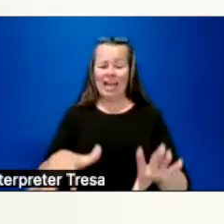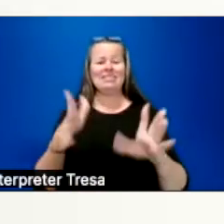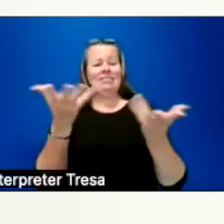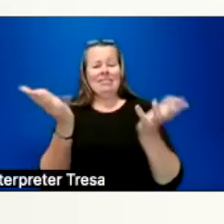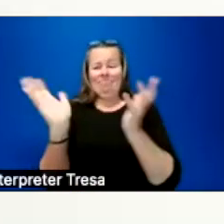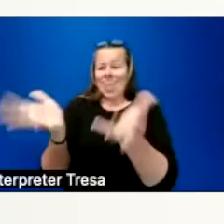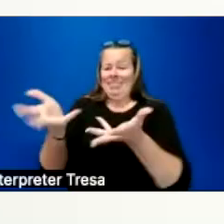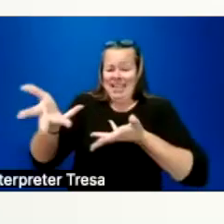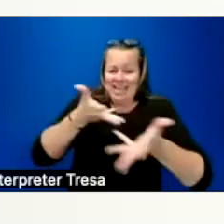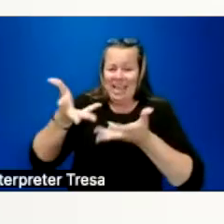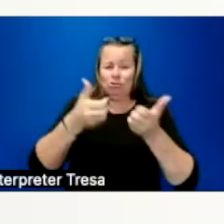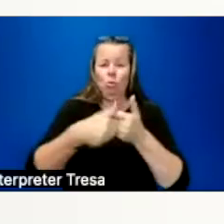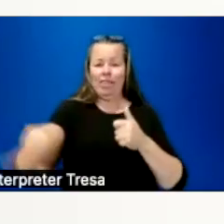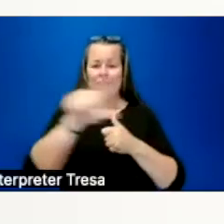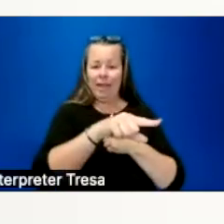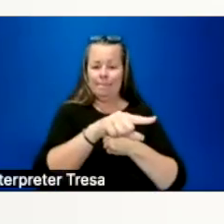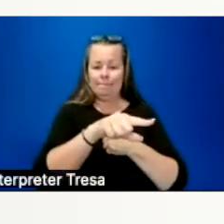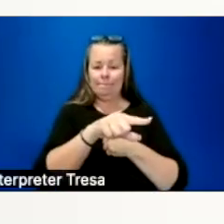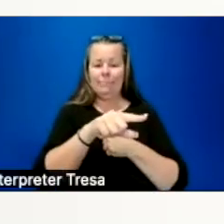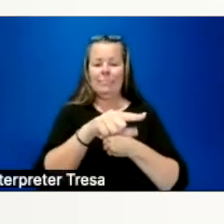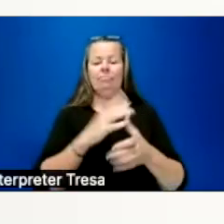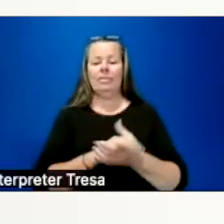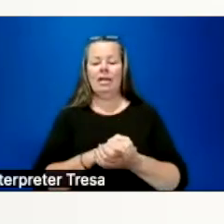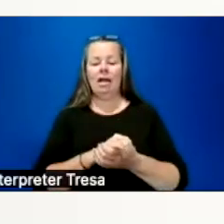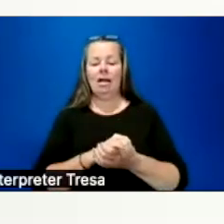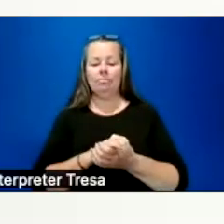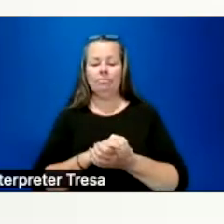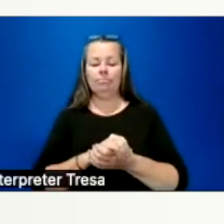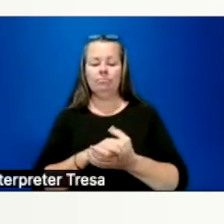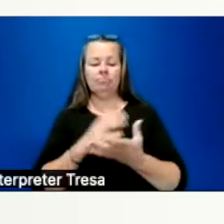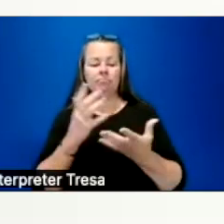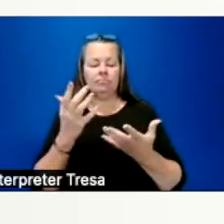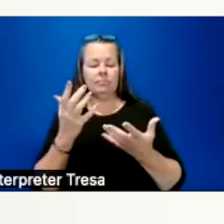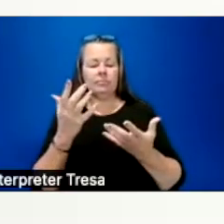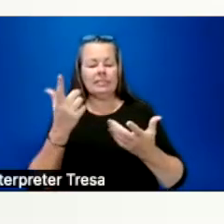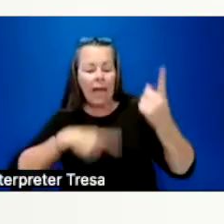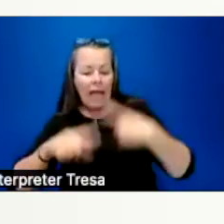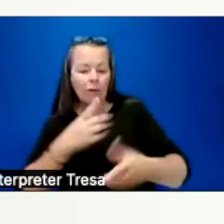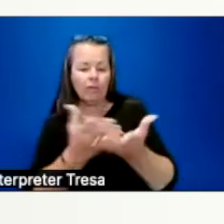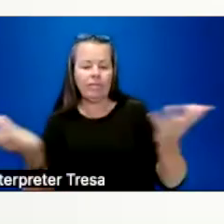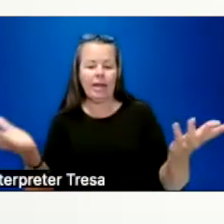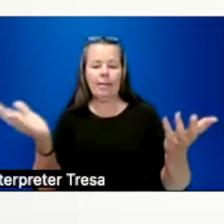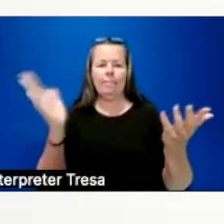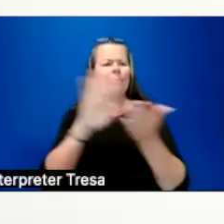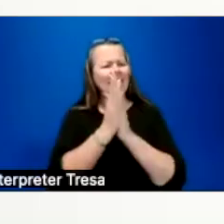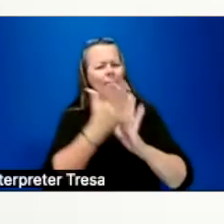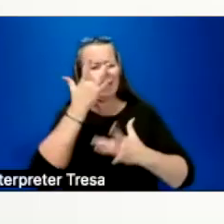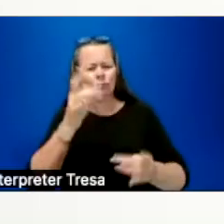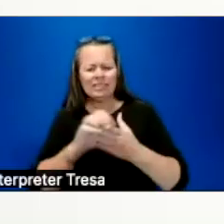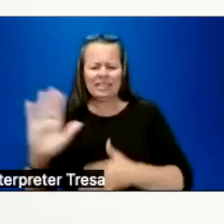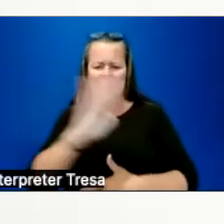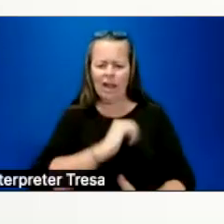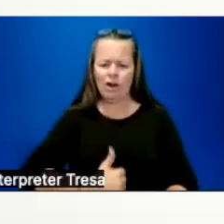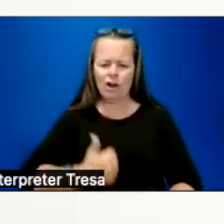or if you're interested in knowing how their lives are, what are their struggles, their positive things, the challenges,